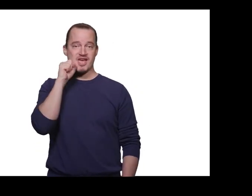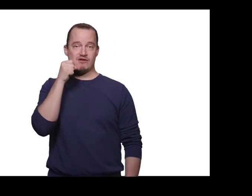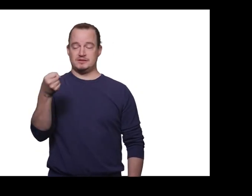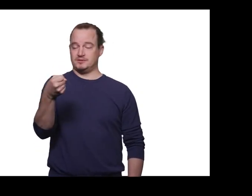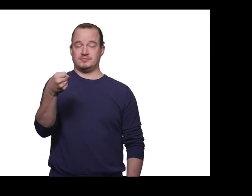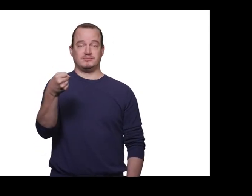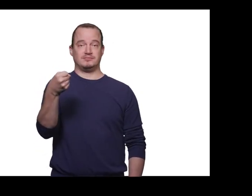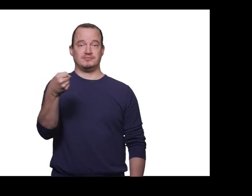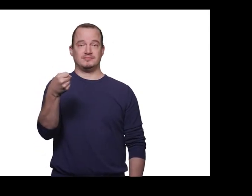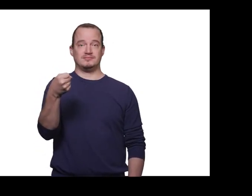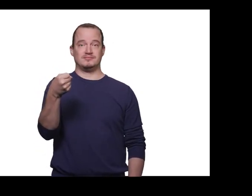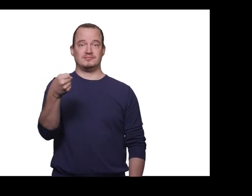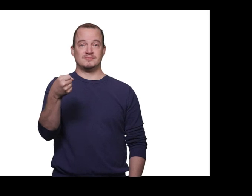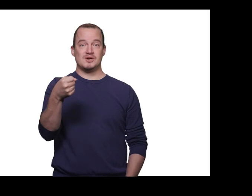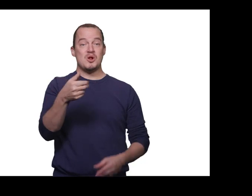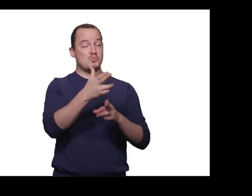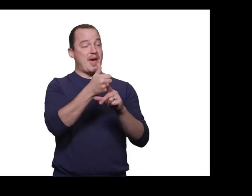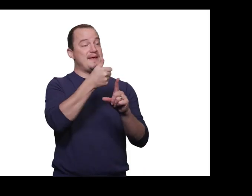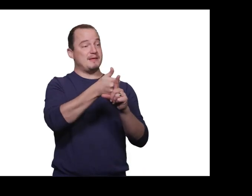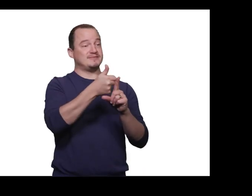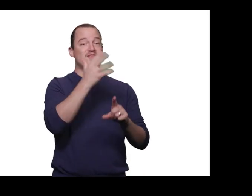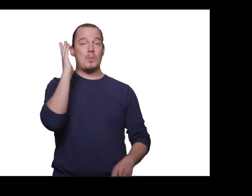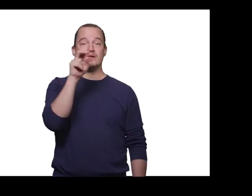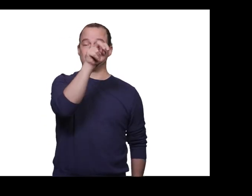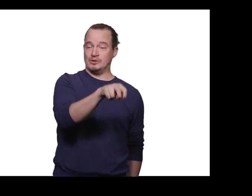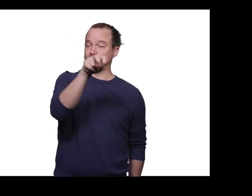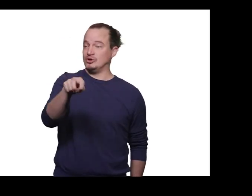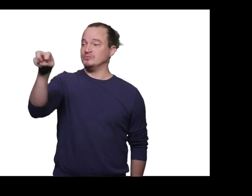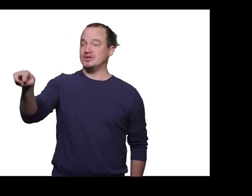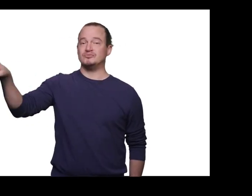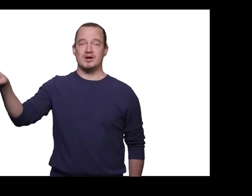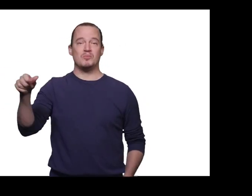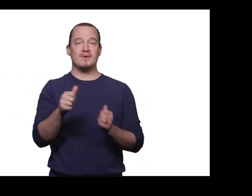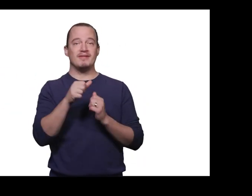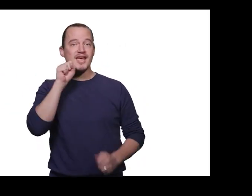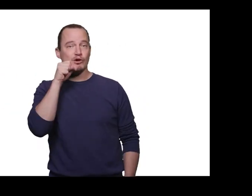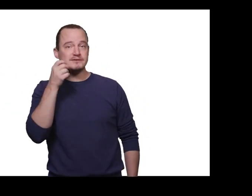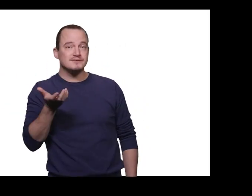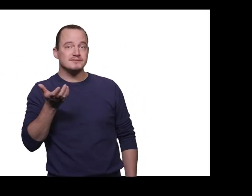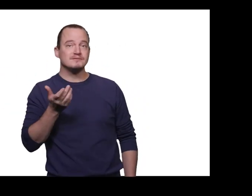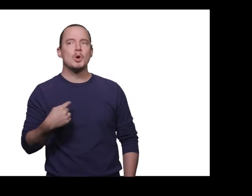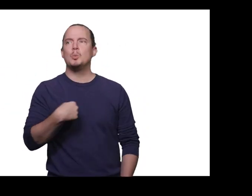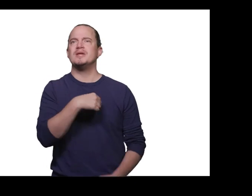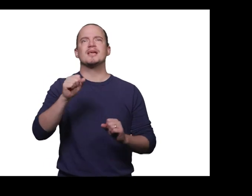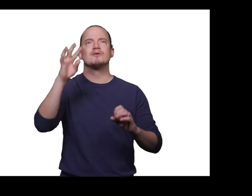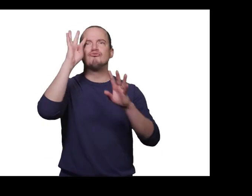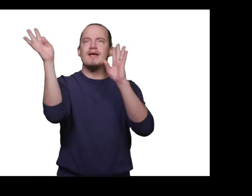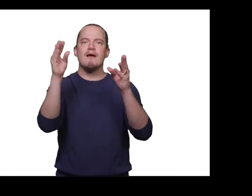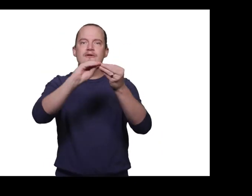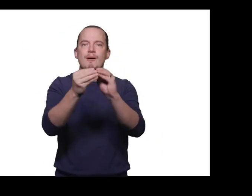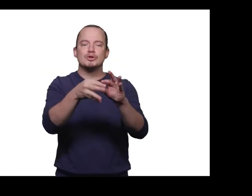hold the carrots in their hand and let the rabbit jump on those carrots. We might create